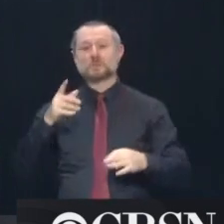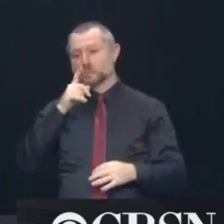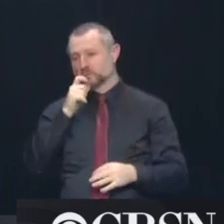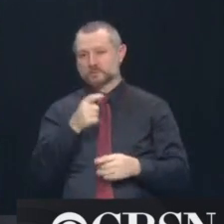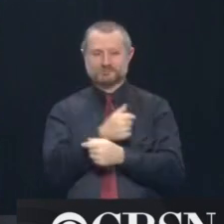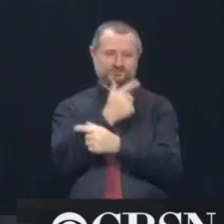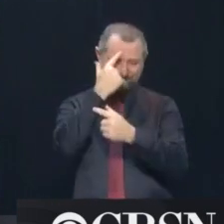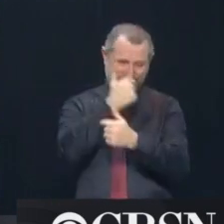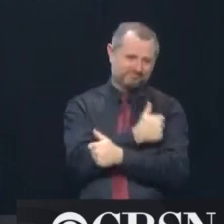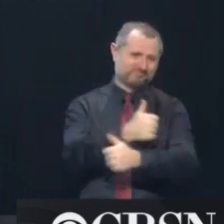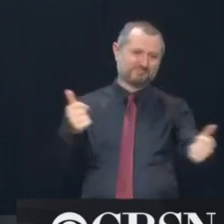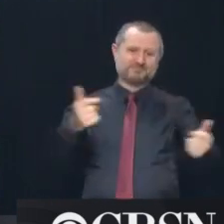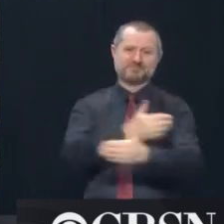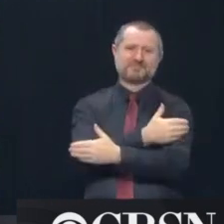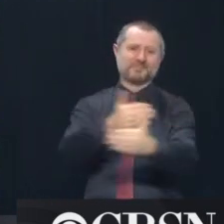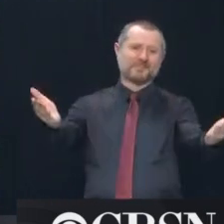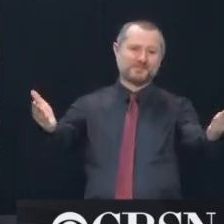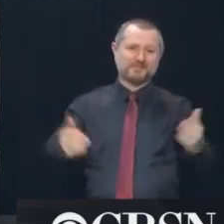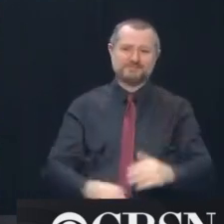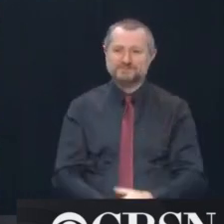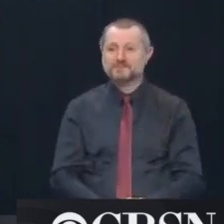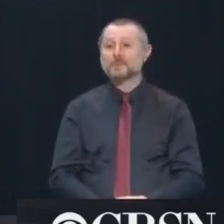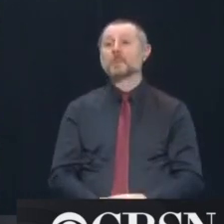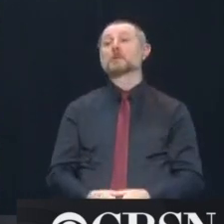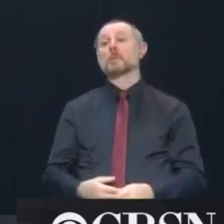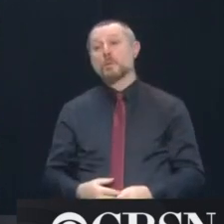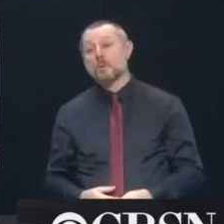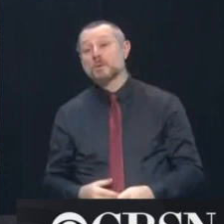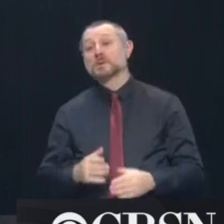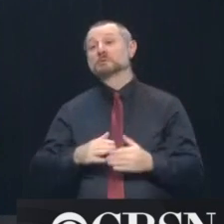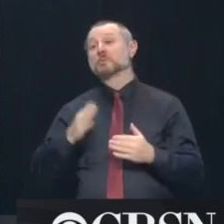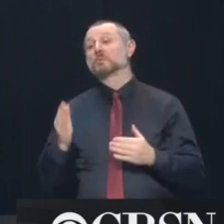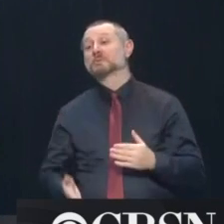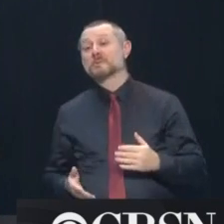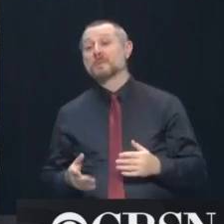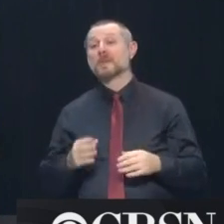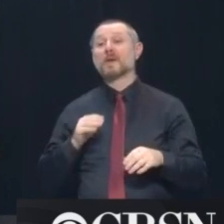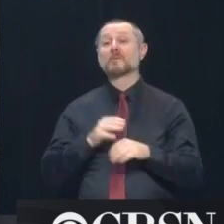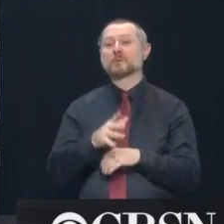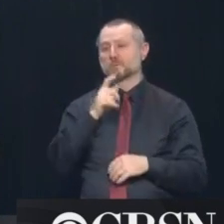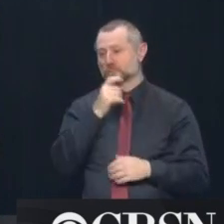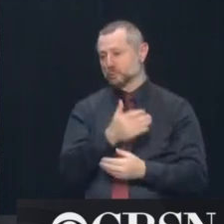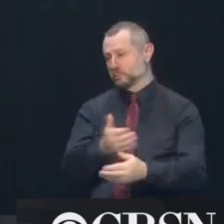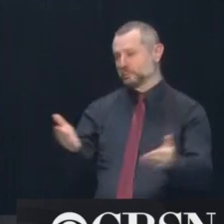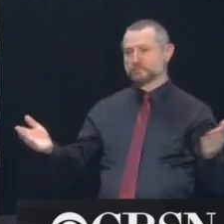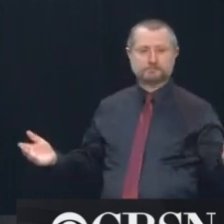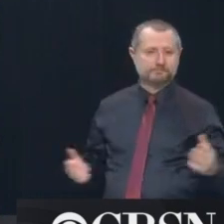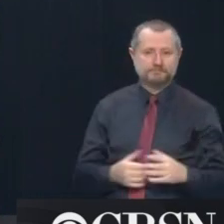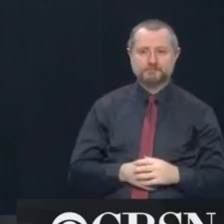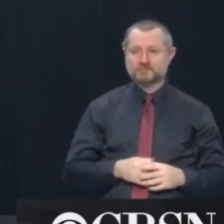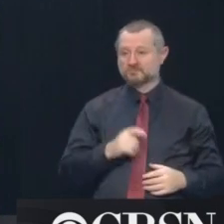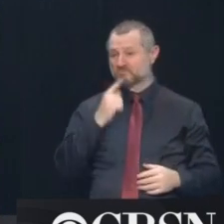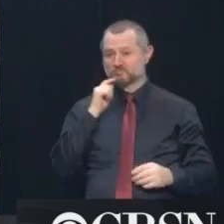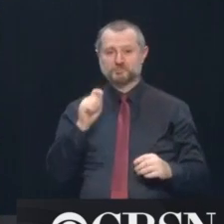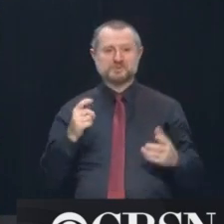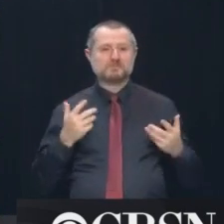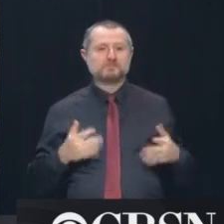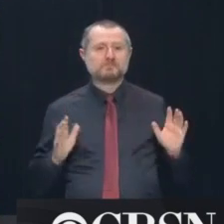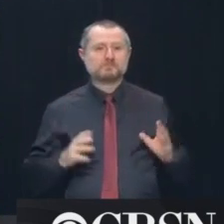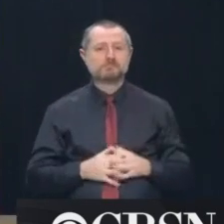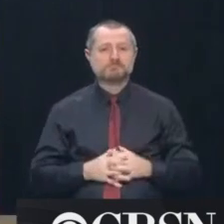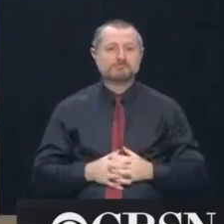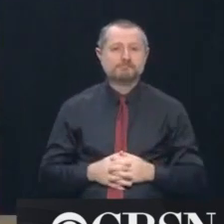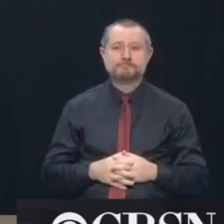the results are going to be decided by you. That's it.